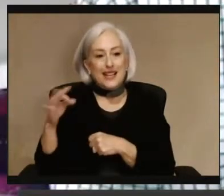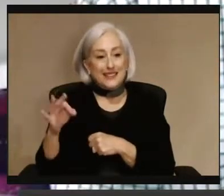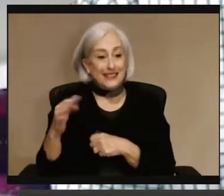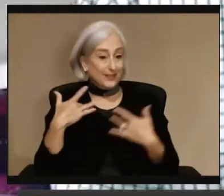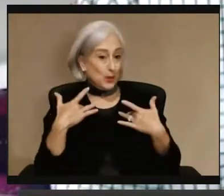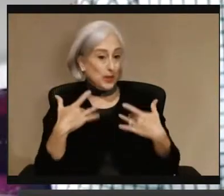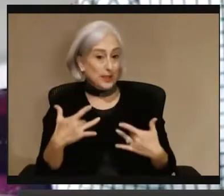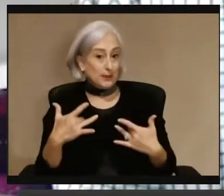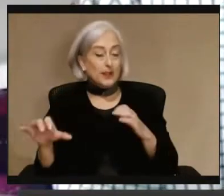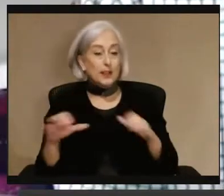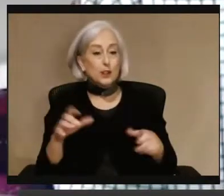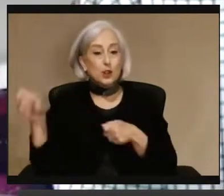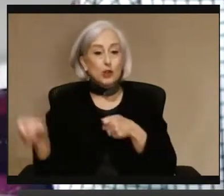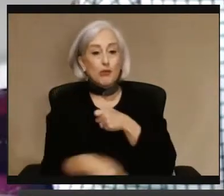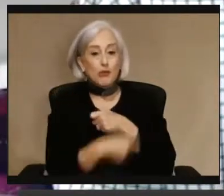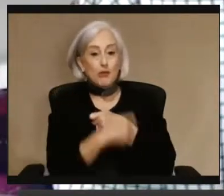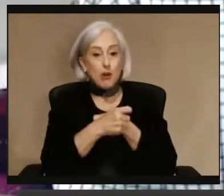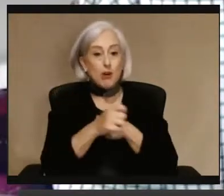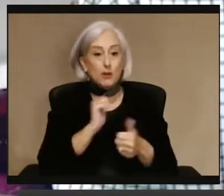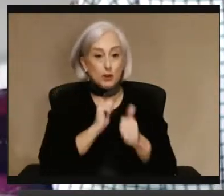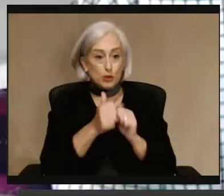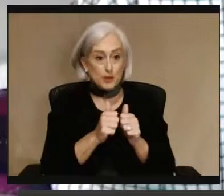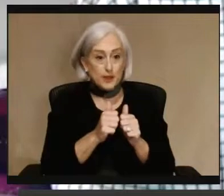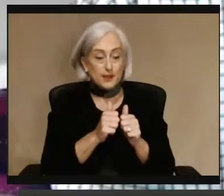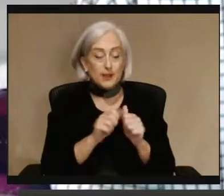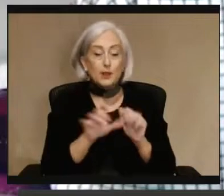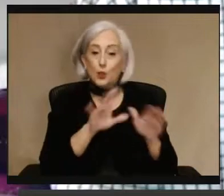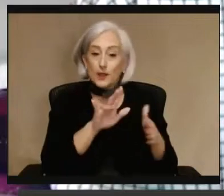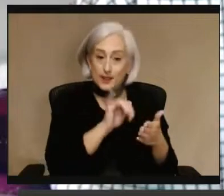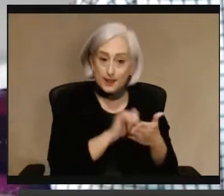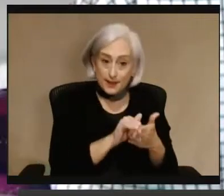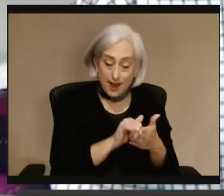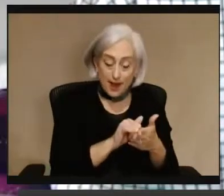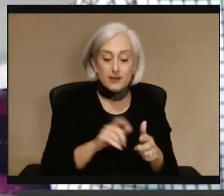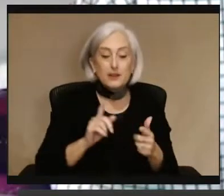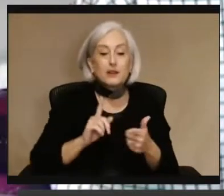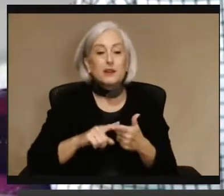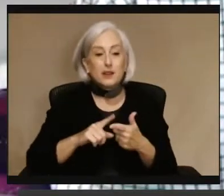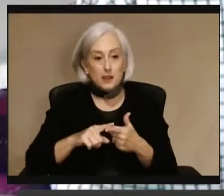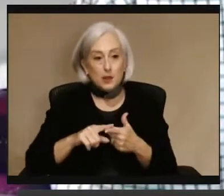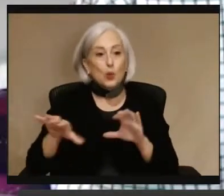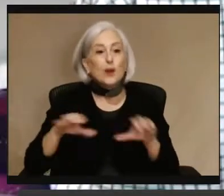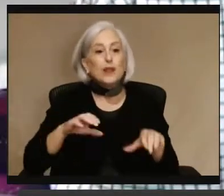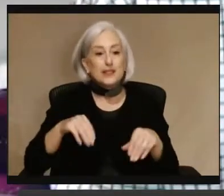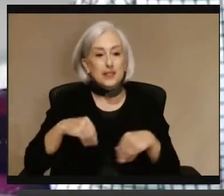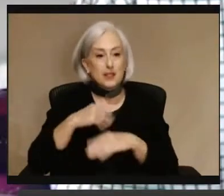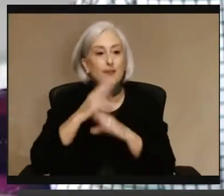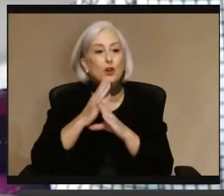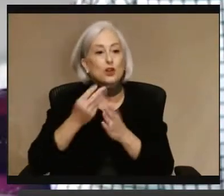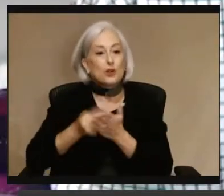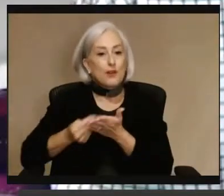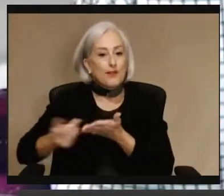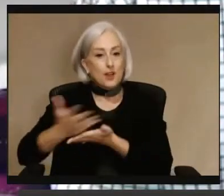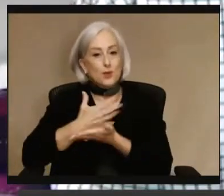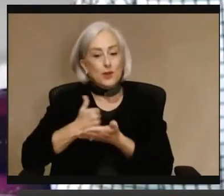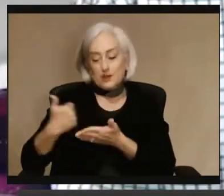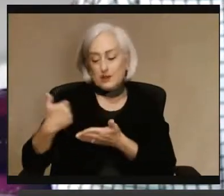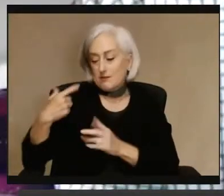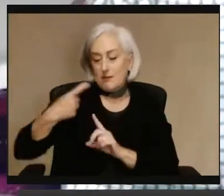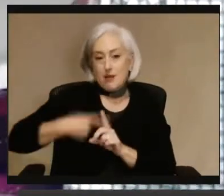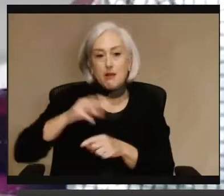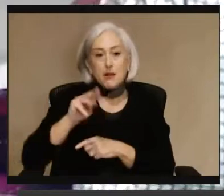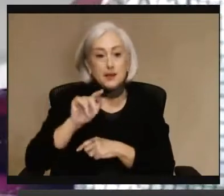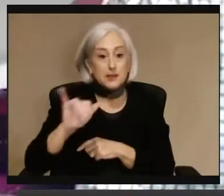do that. We also did a virtual fundraiser last May, and we're going to kind of do the same thing this May, more of an online.